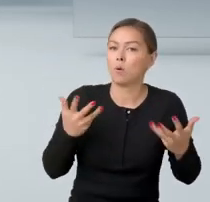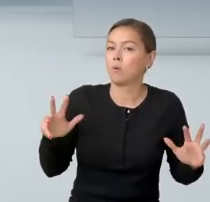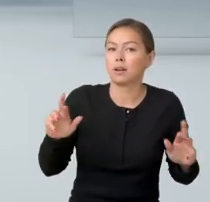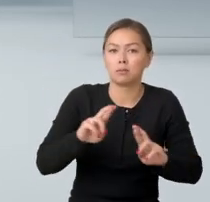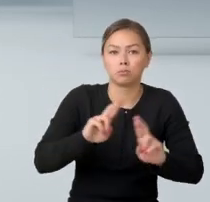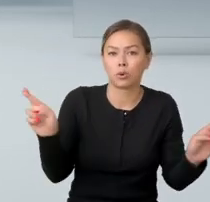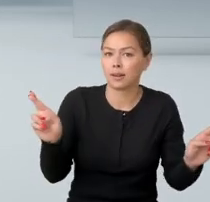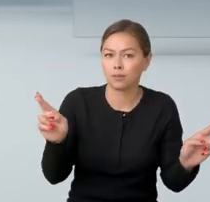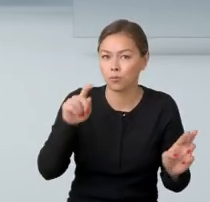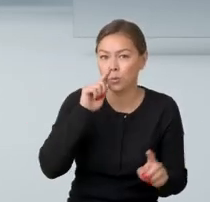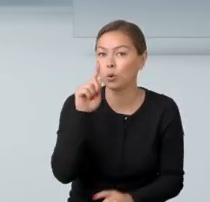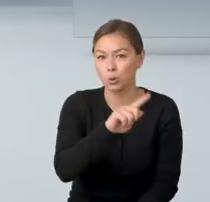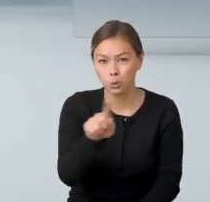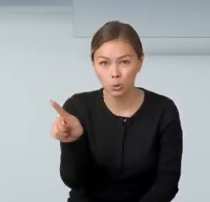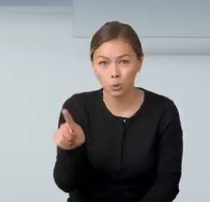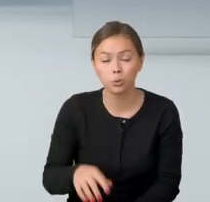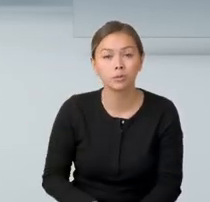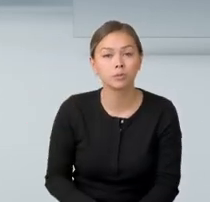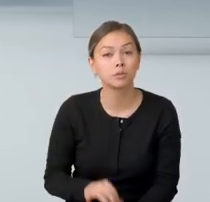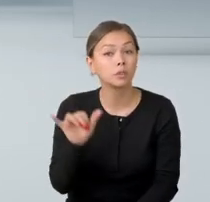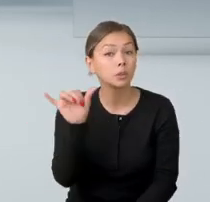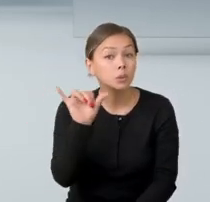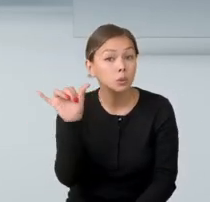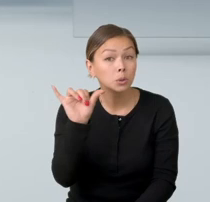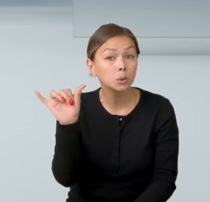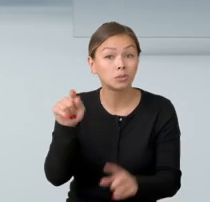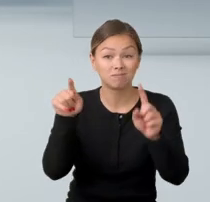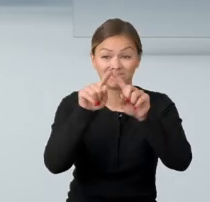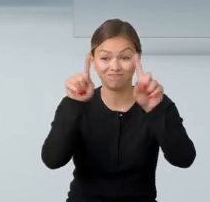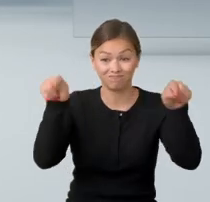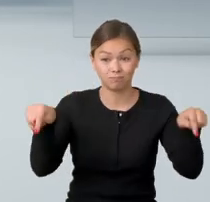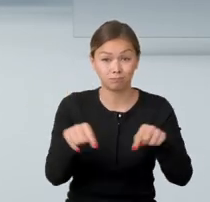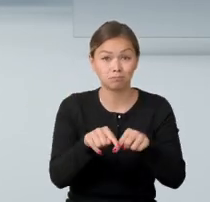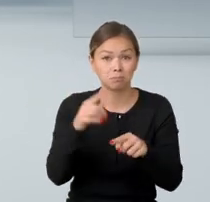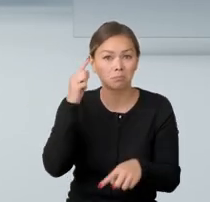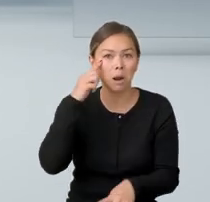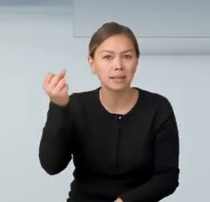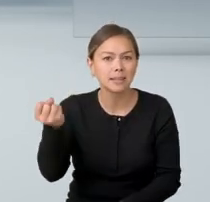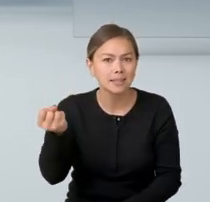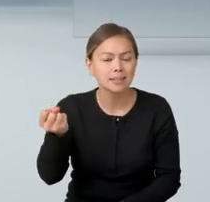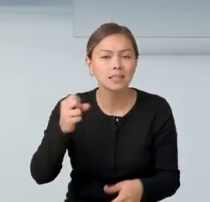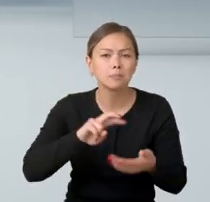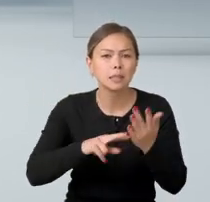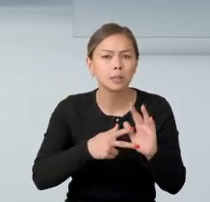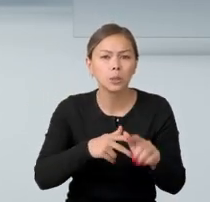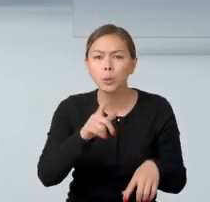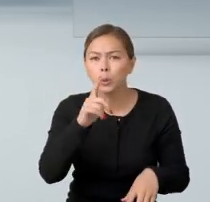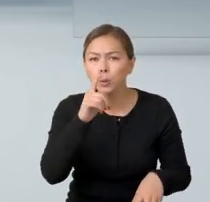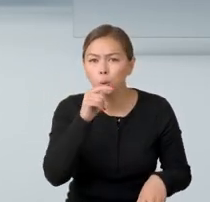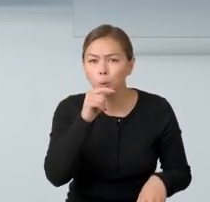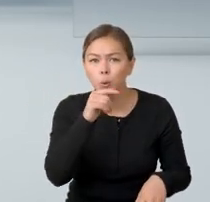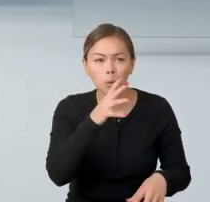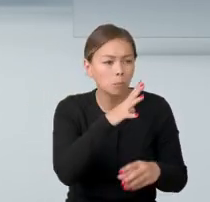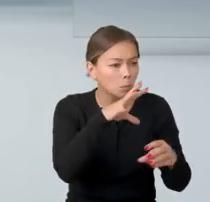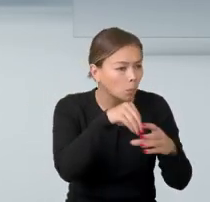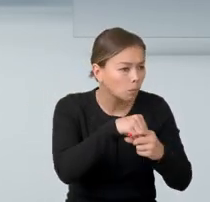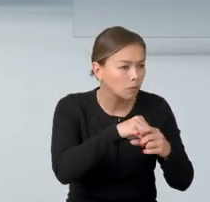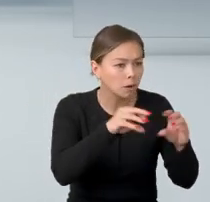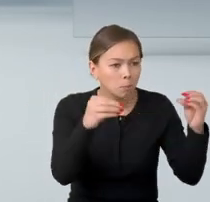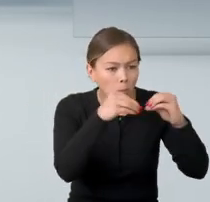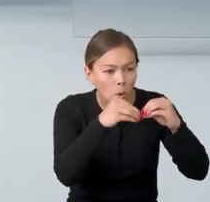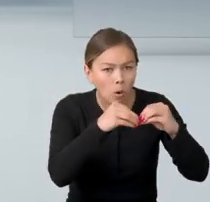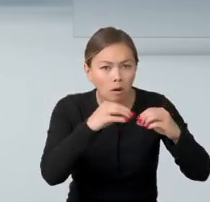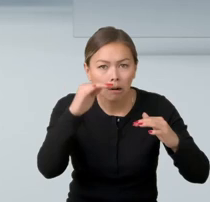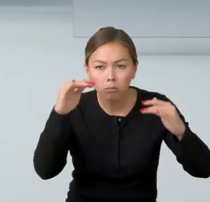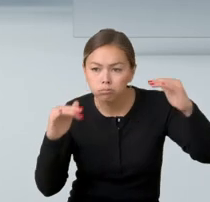multiple dashboards already created for us and multiple dashboards that make sense for example that who is